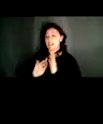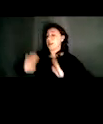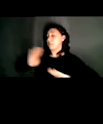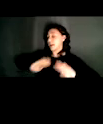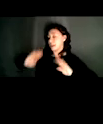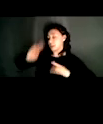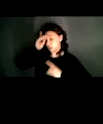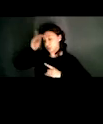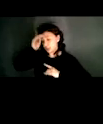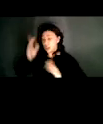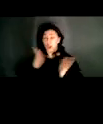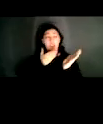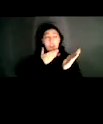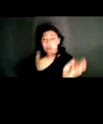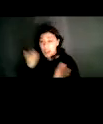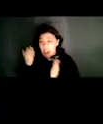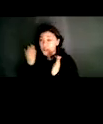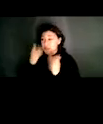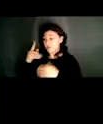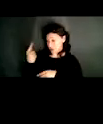Thank you for your commitment to teaching and